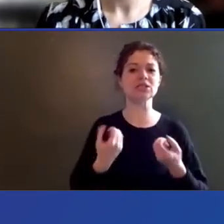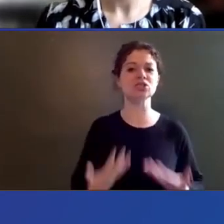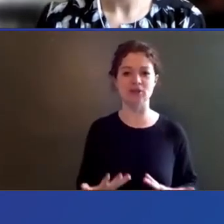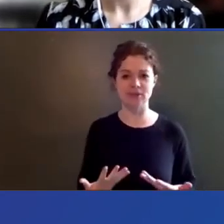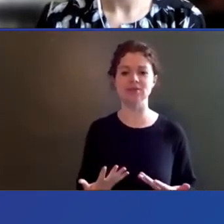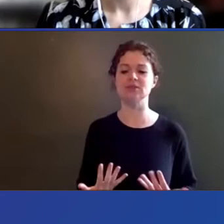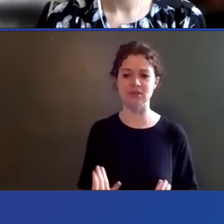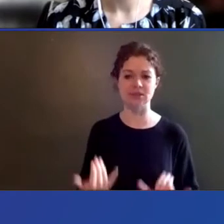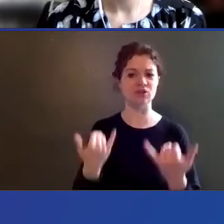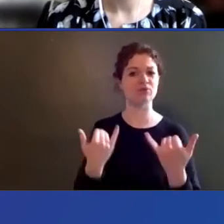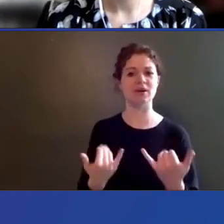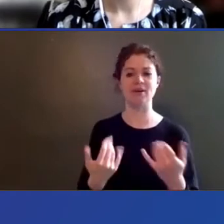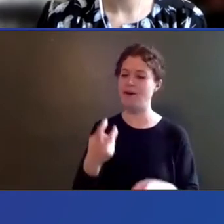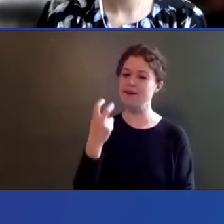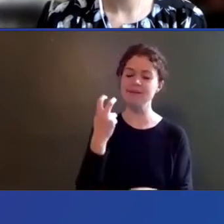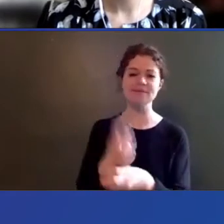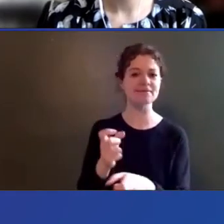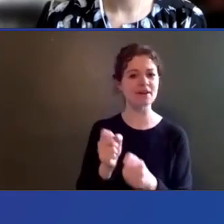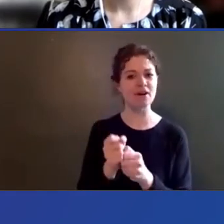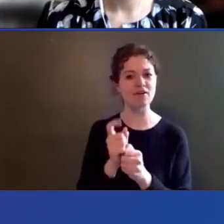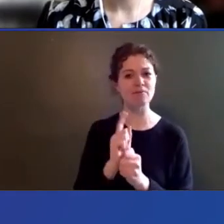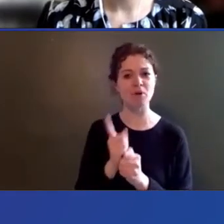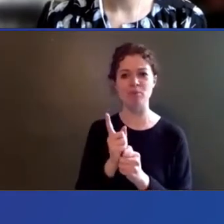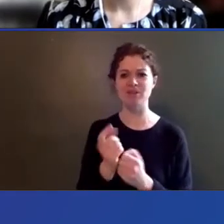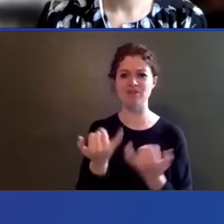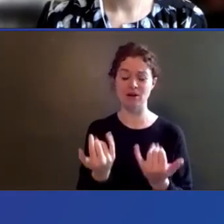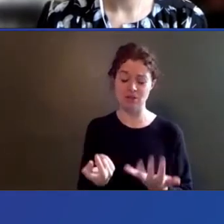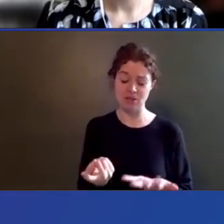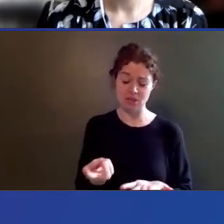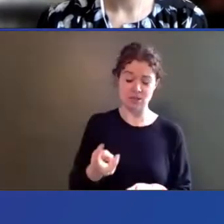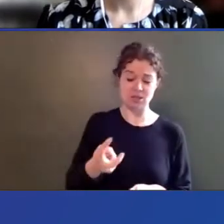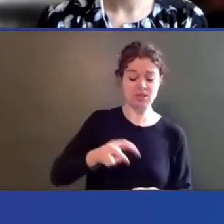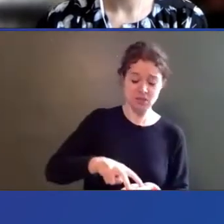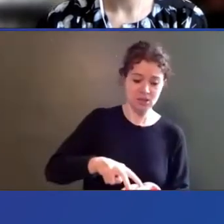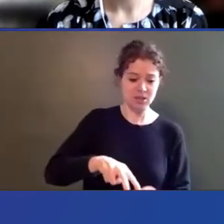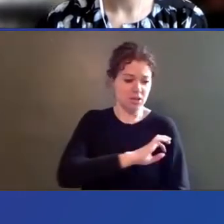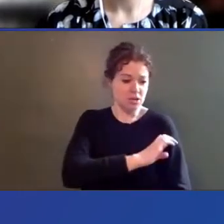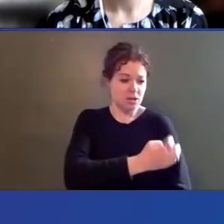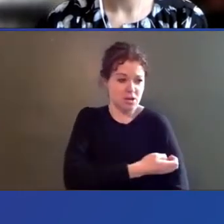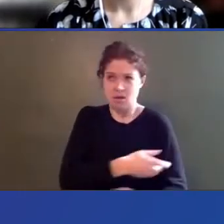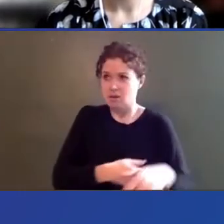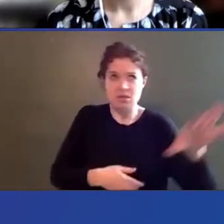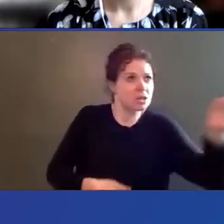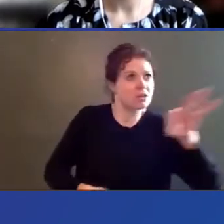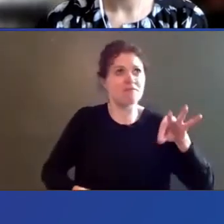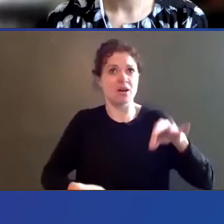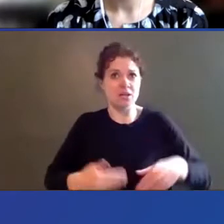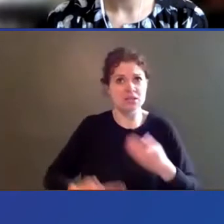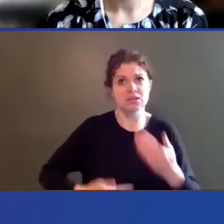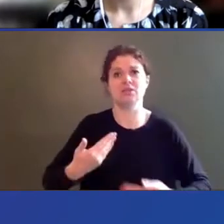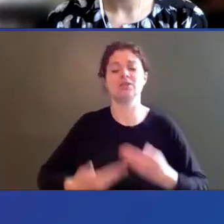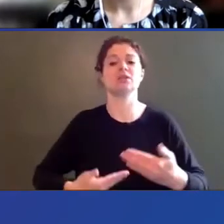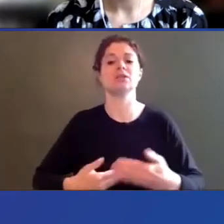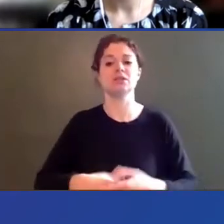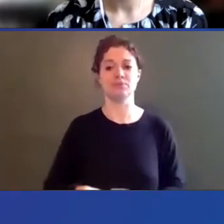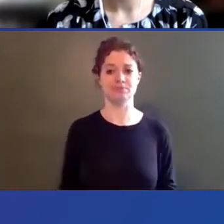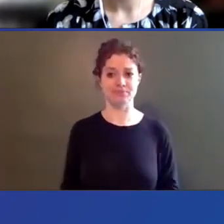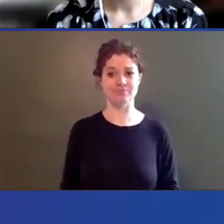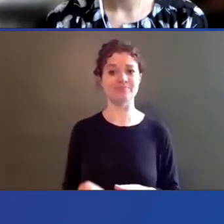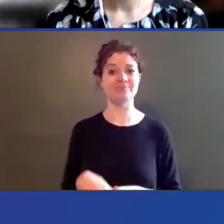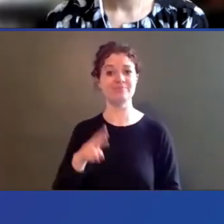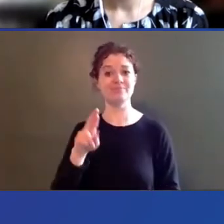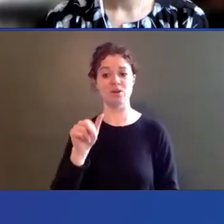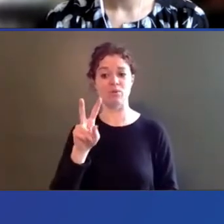So yes, it is hard to sort of lift up and go, okay, now I get more energy for coming out of it. Ravi, did you want to jump in? Yeah, I think